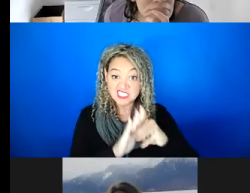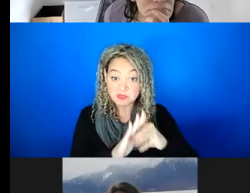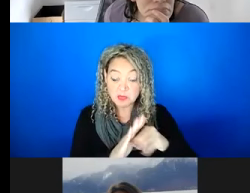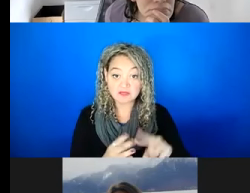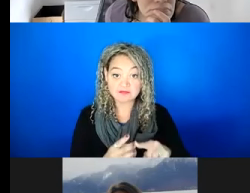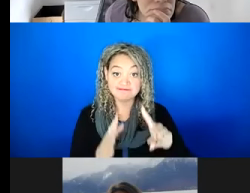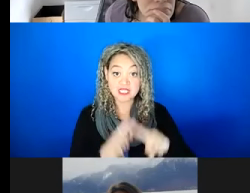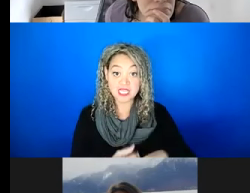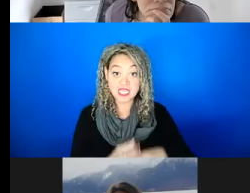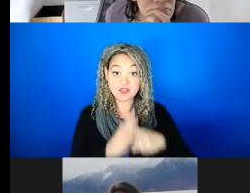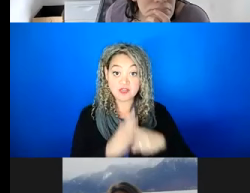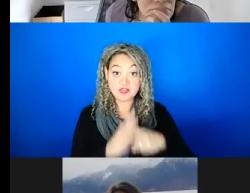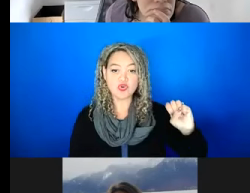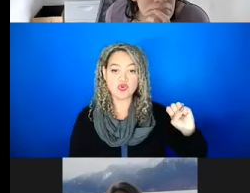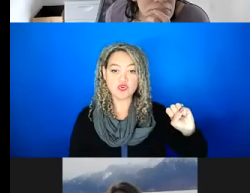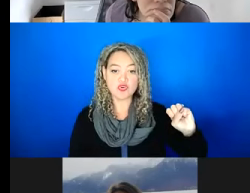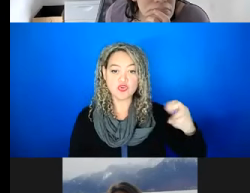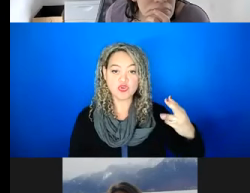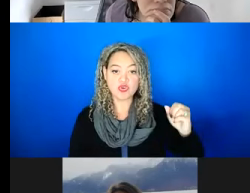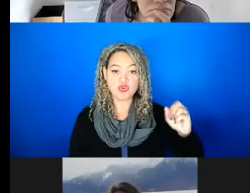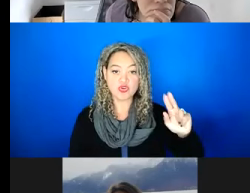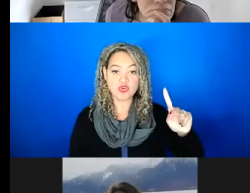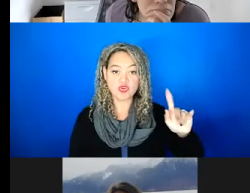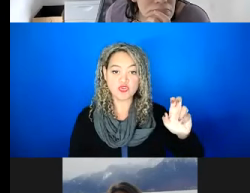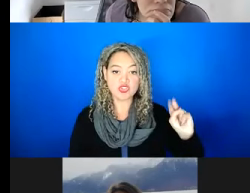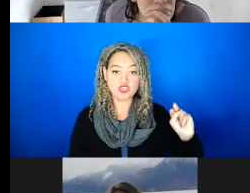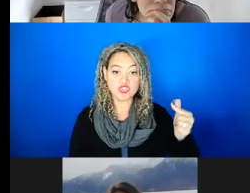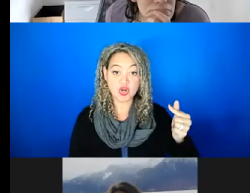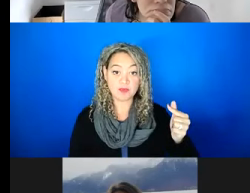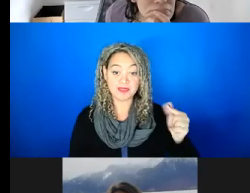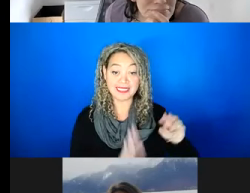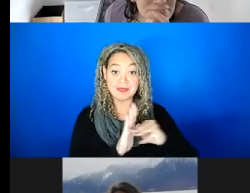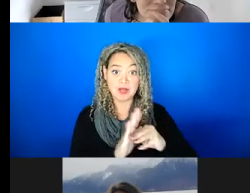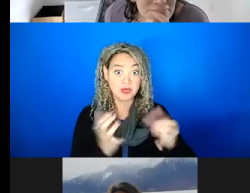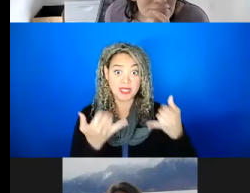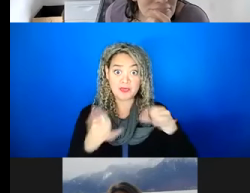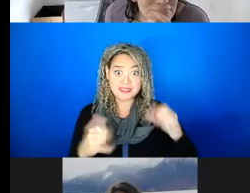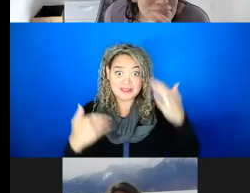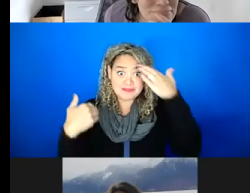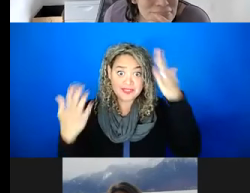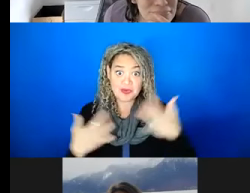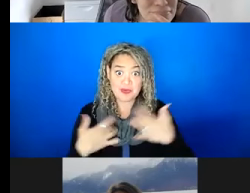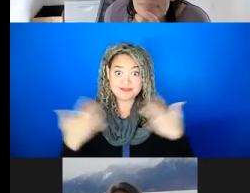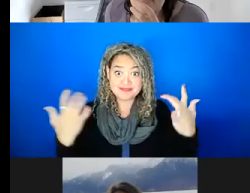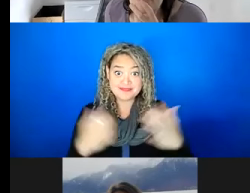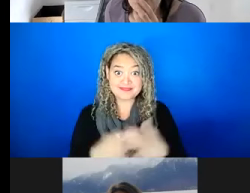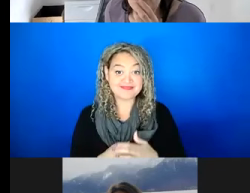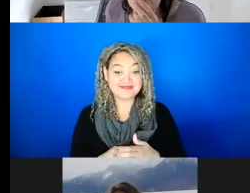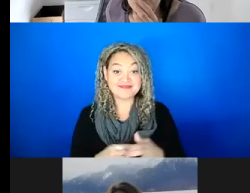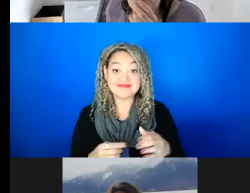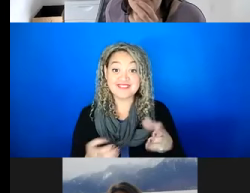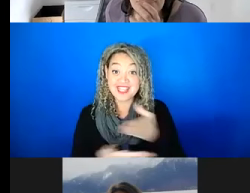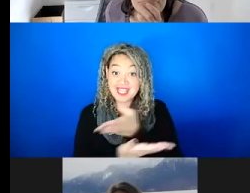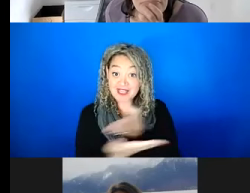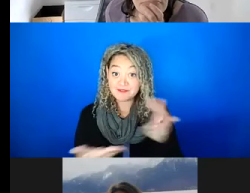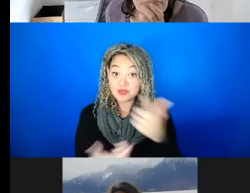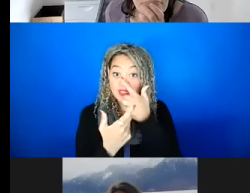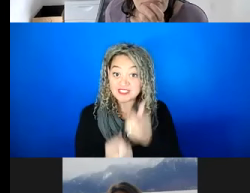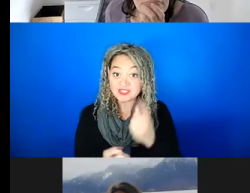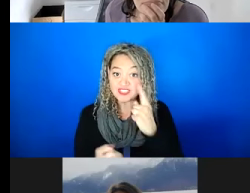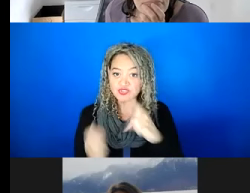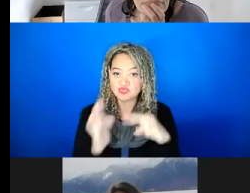original sharpening model. And we still don't know what's going on, although those of you who are interested can take a look at this